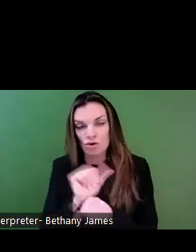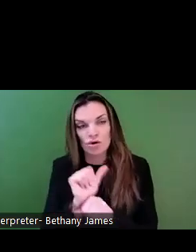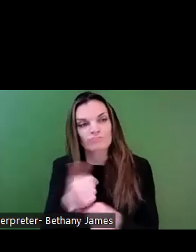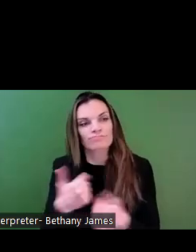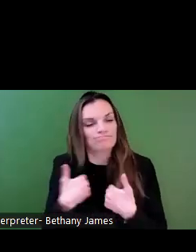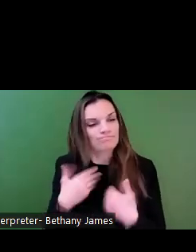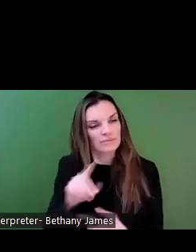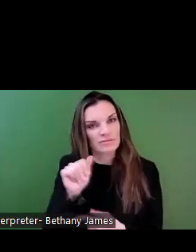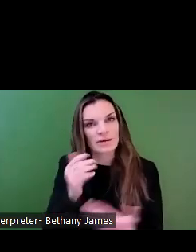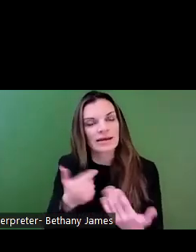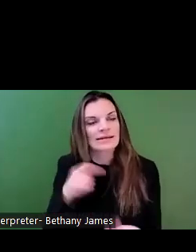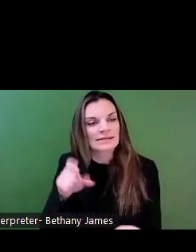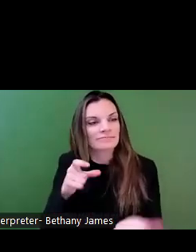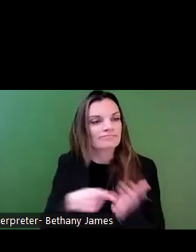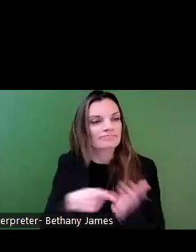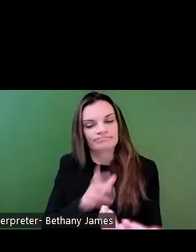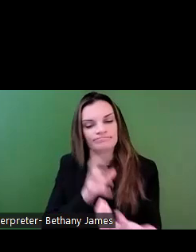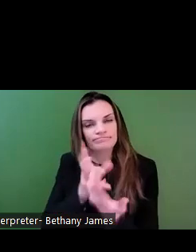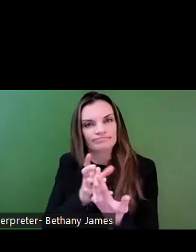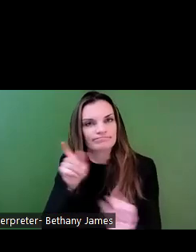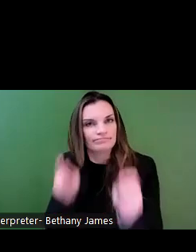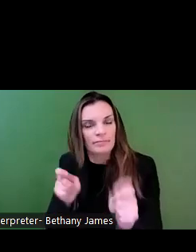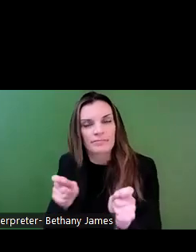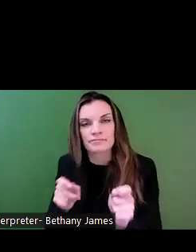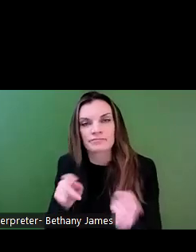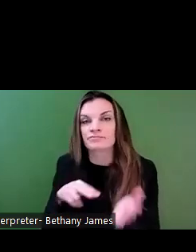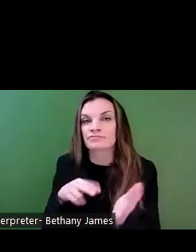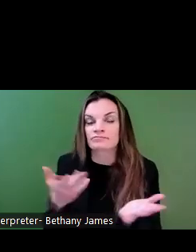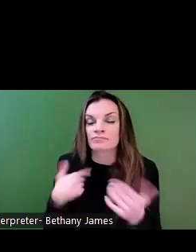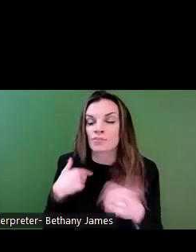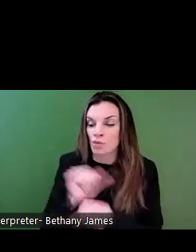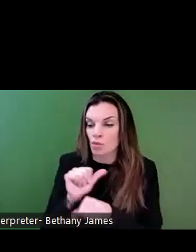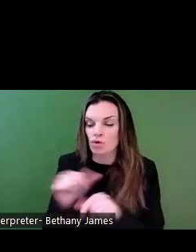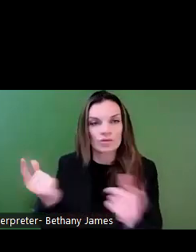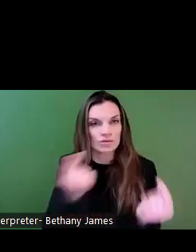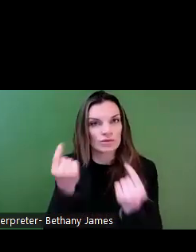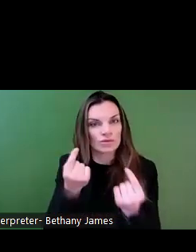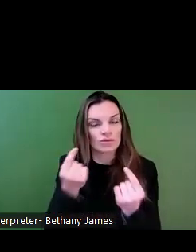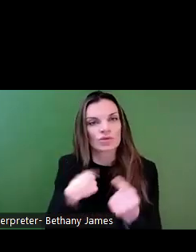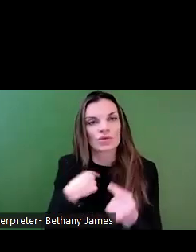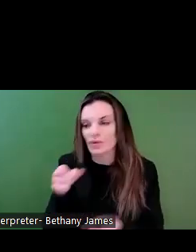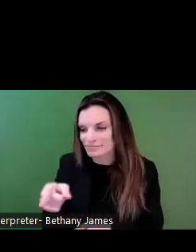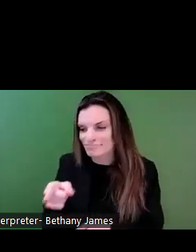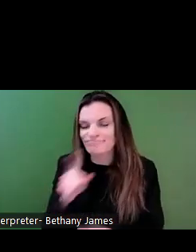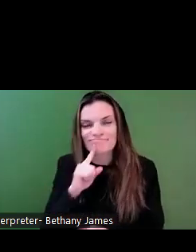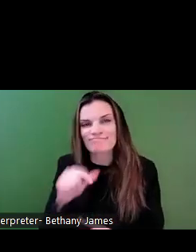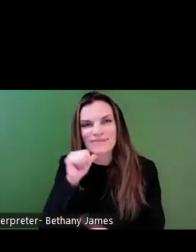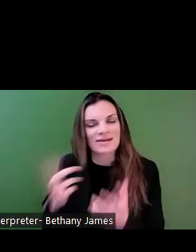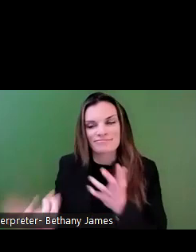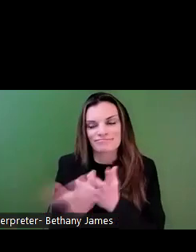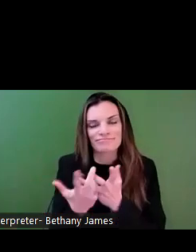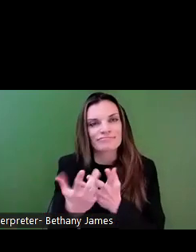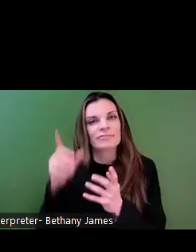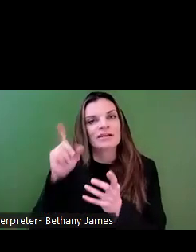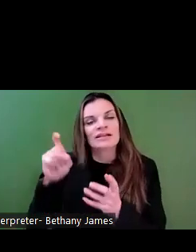accommodation is any change or adjustment to a job or work environment that permits a qualified applicant or an employee with a disability